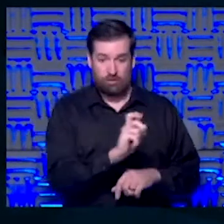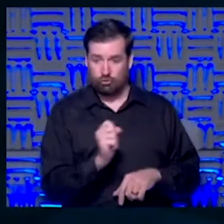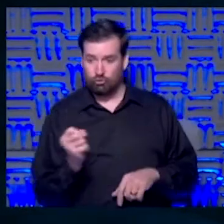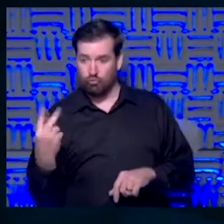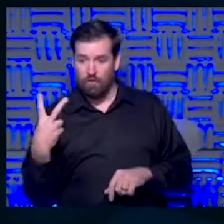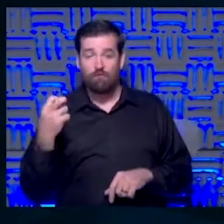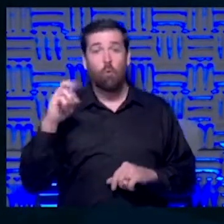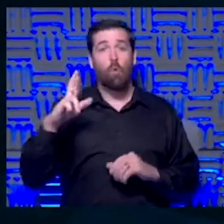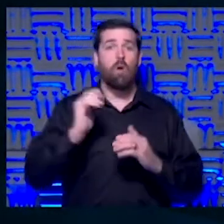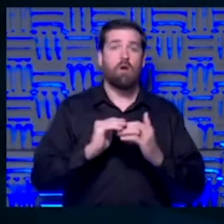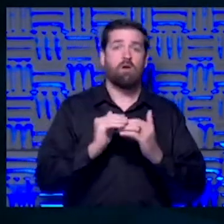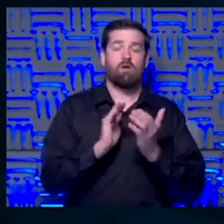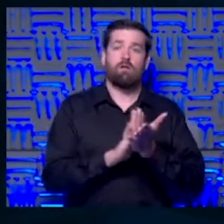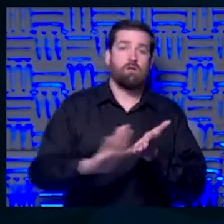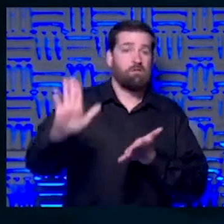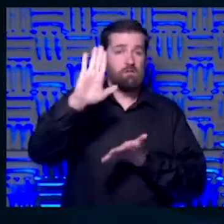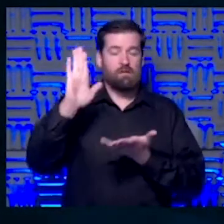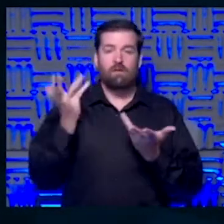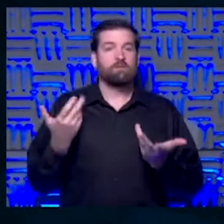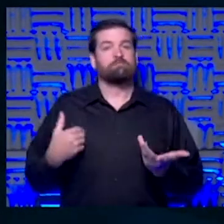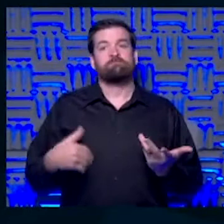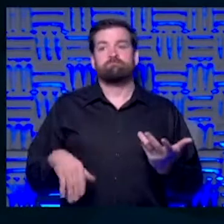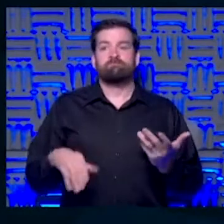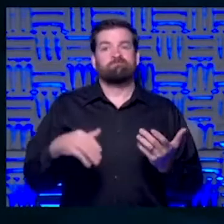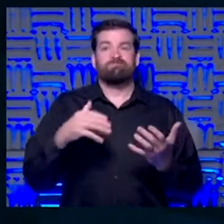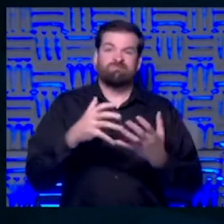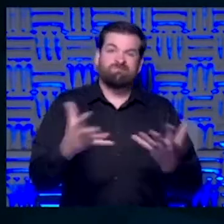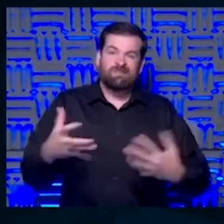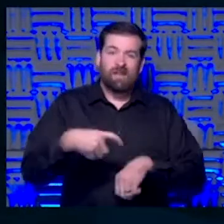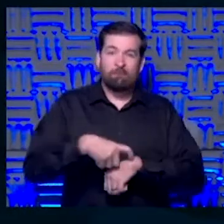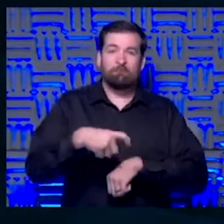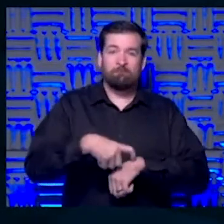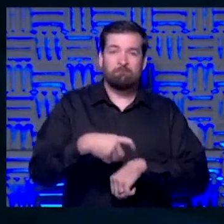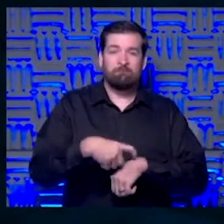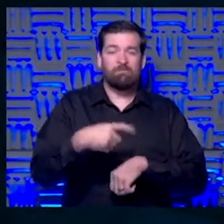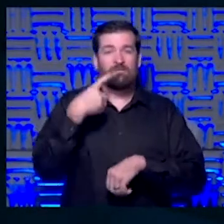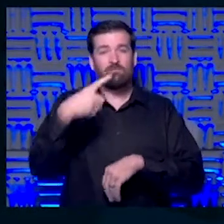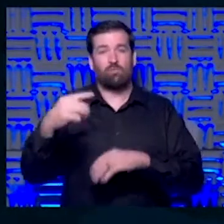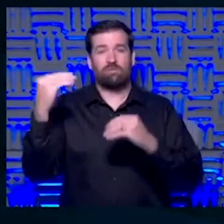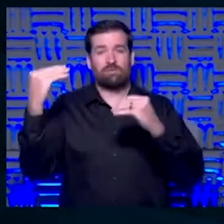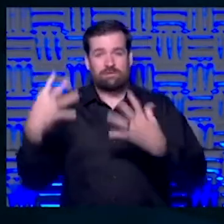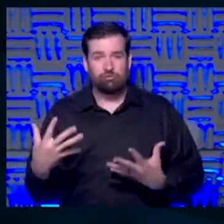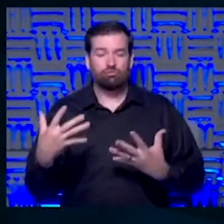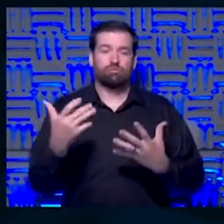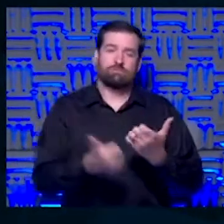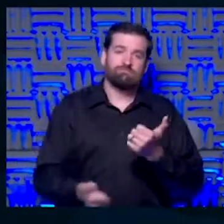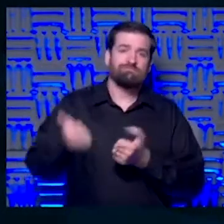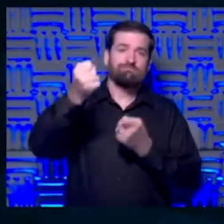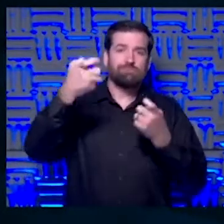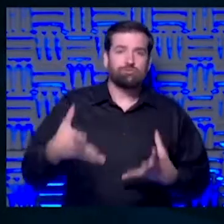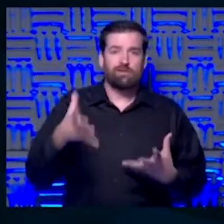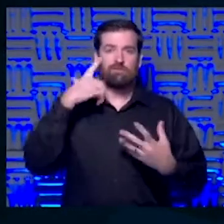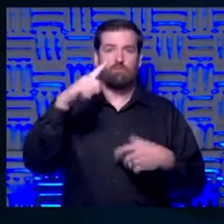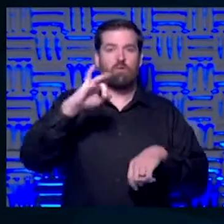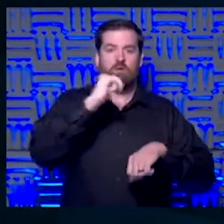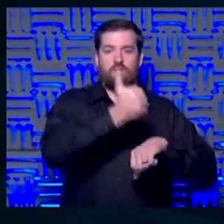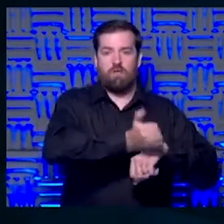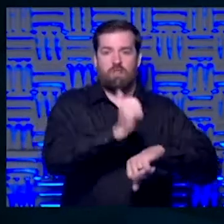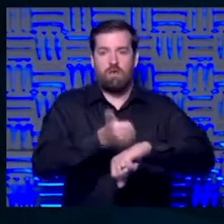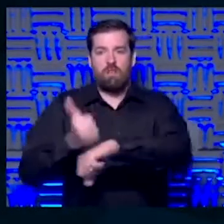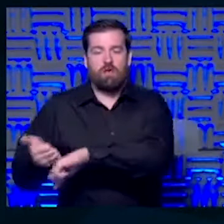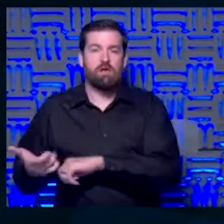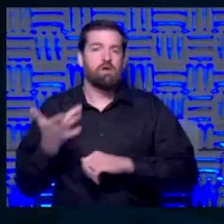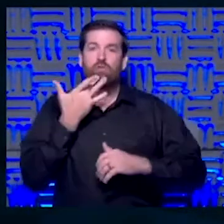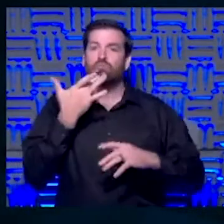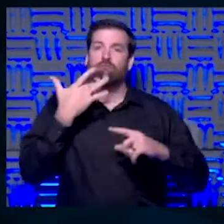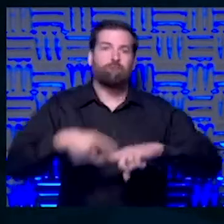ed, I think will take a good deal of time for the teachers and administrators to get into place. So I would rather see us